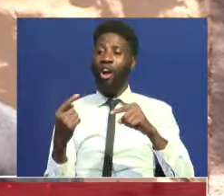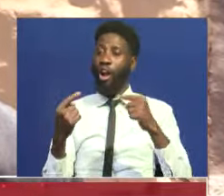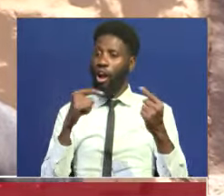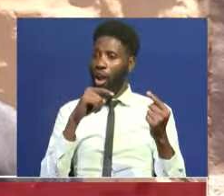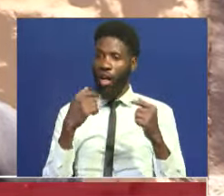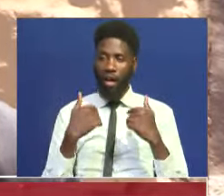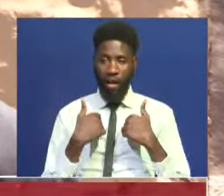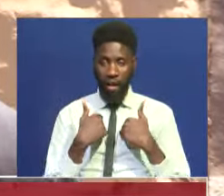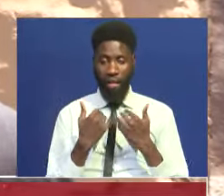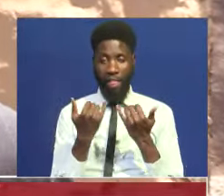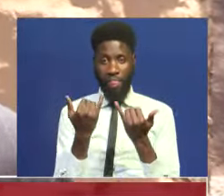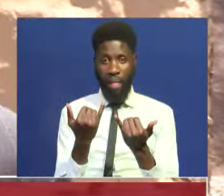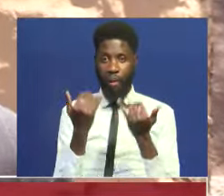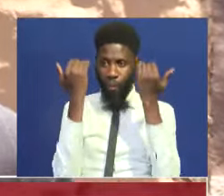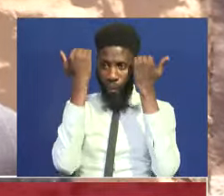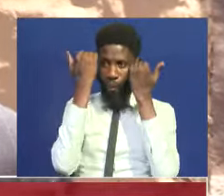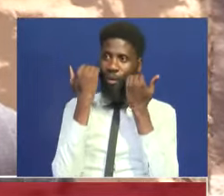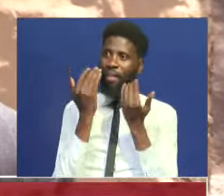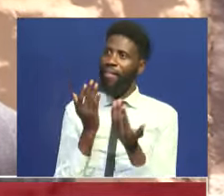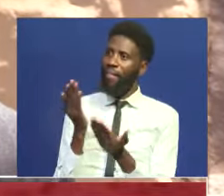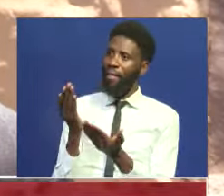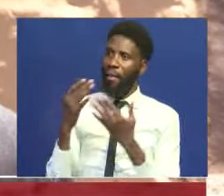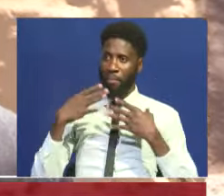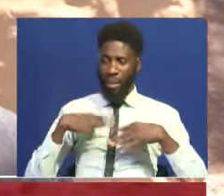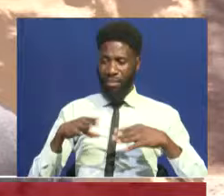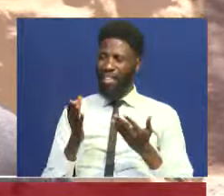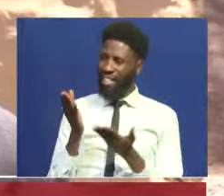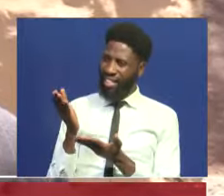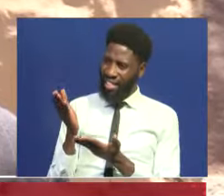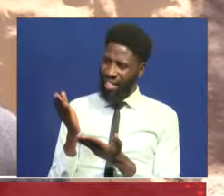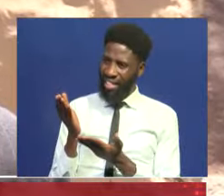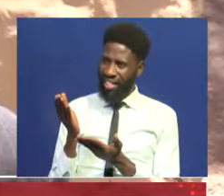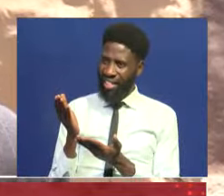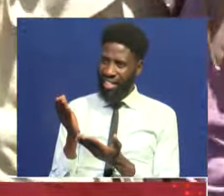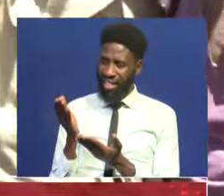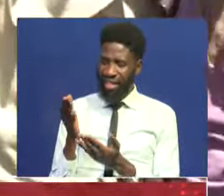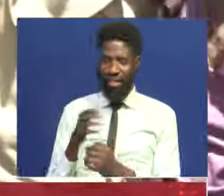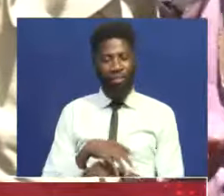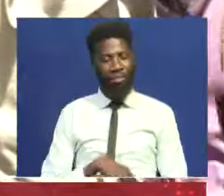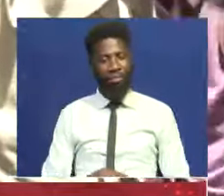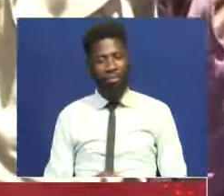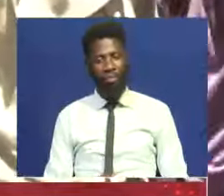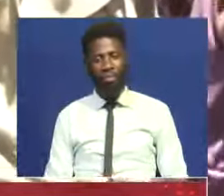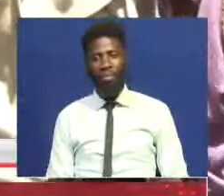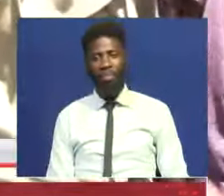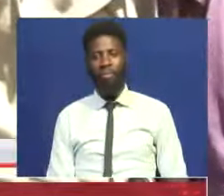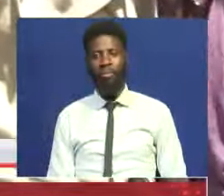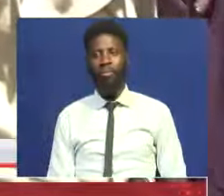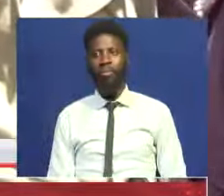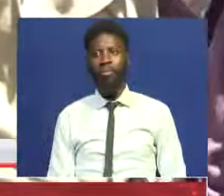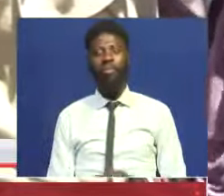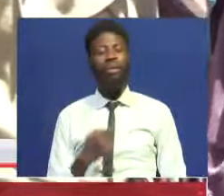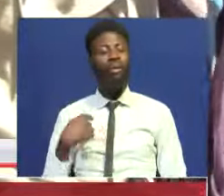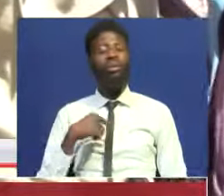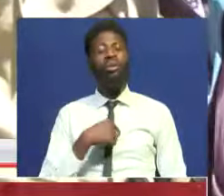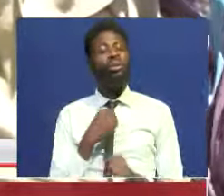watu, yuko ndani ya siel kwa sababu ya shamba. Atujui cha kufanya.